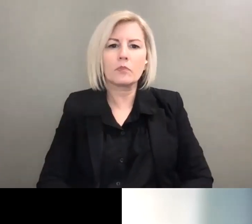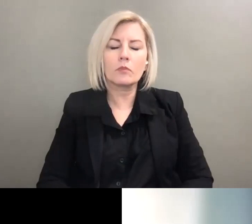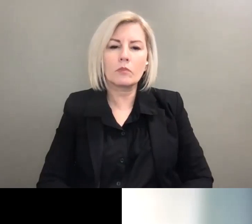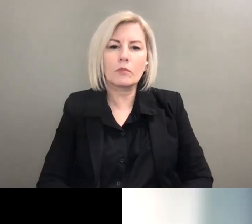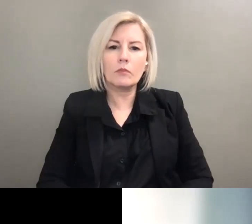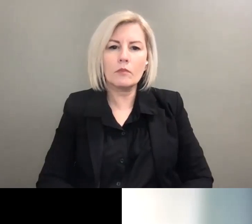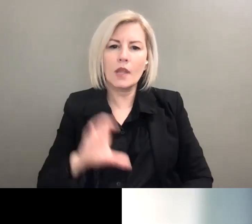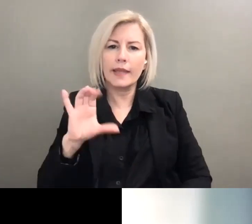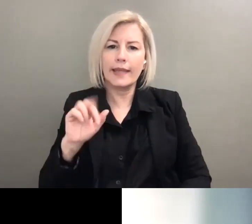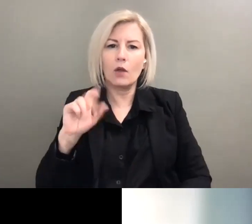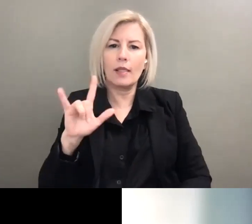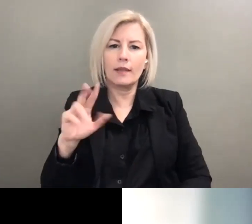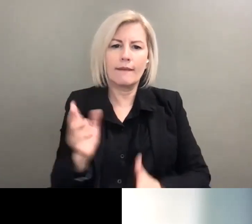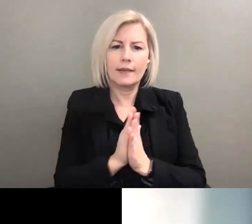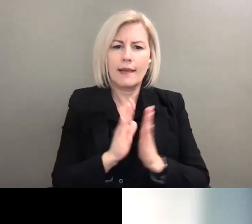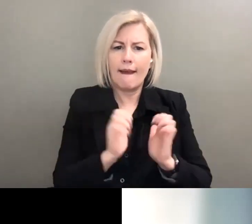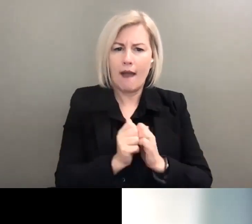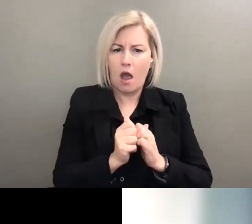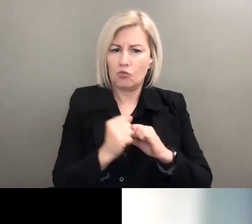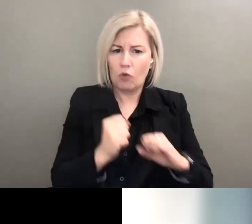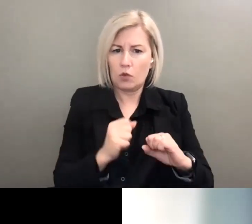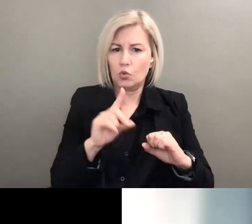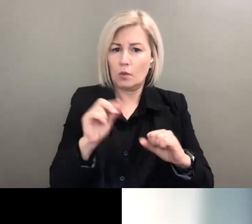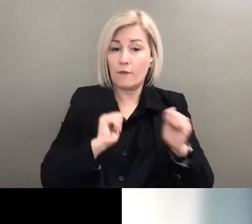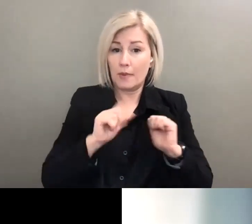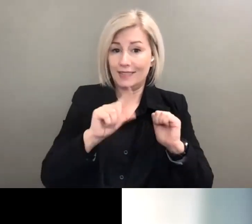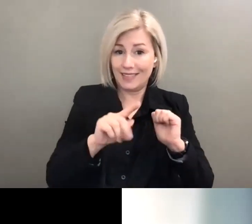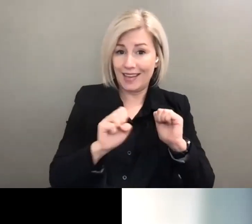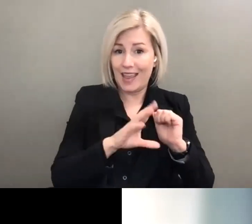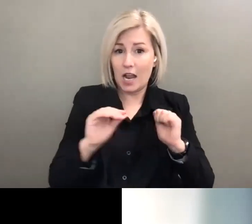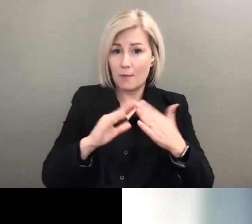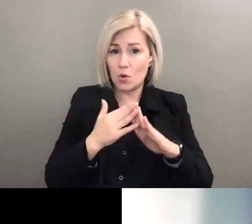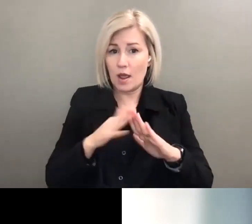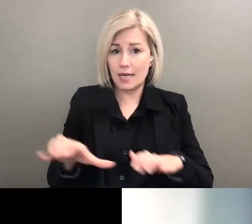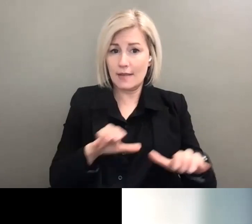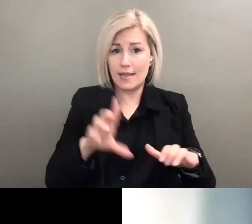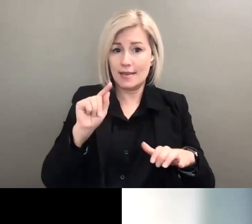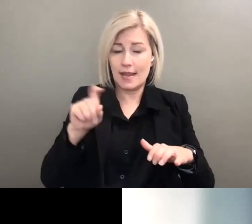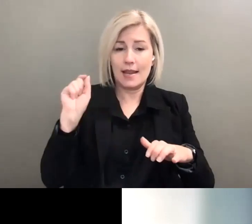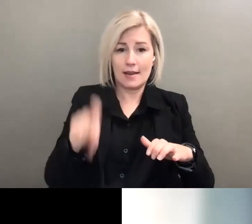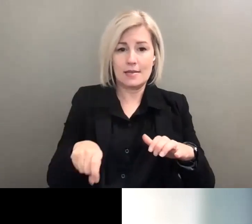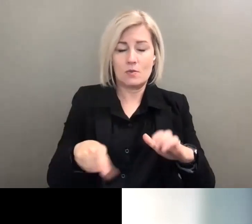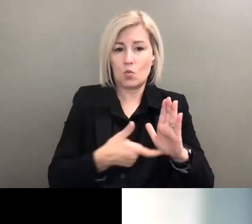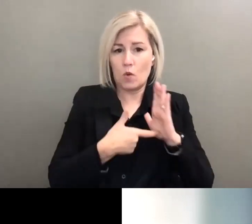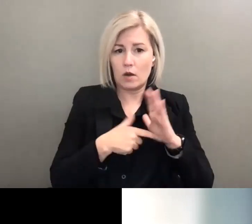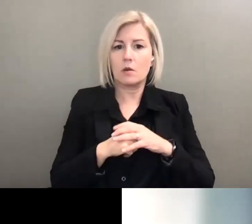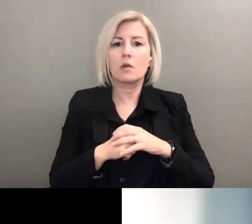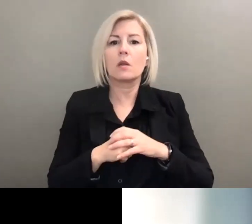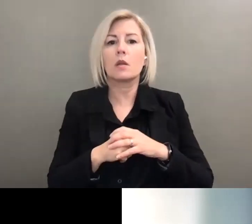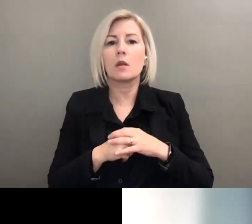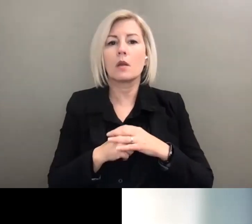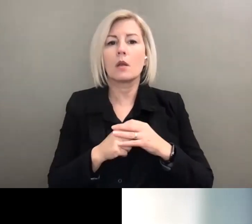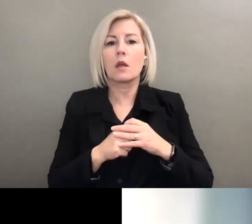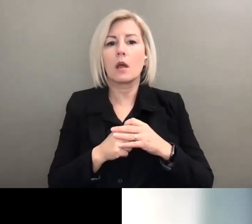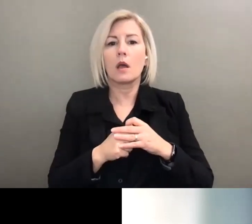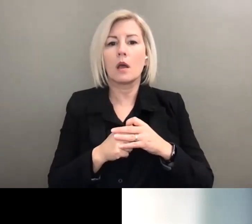Carolyn asks, how solid do the performance dates and community activity dates need to be? This is